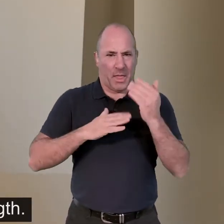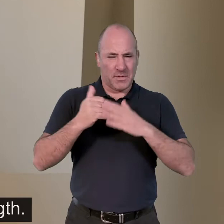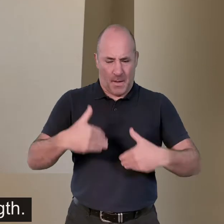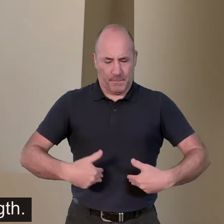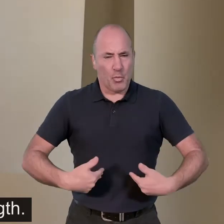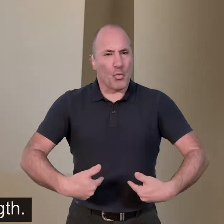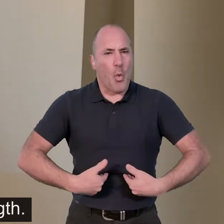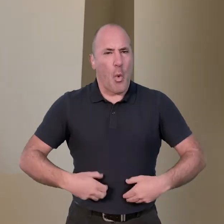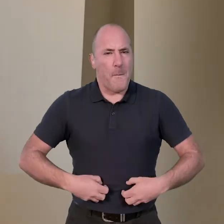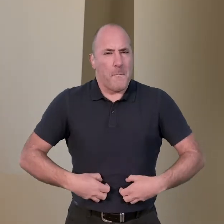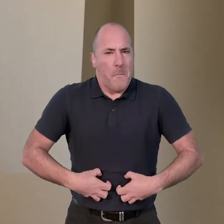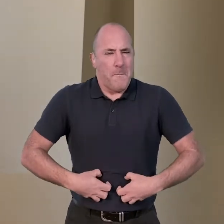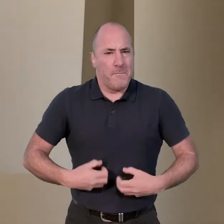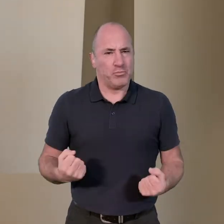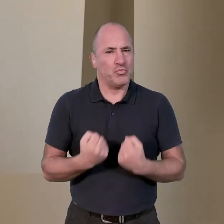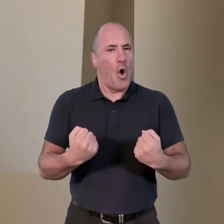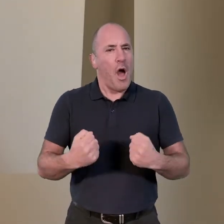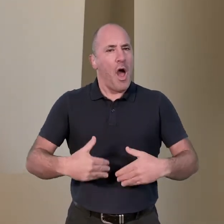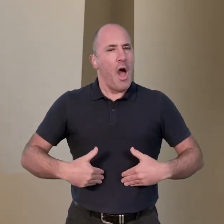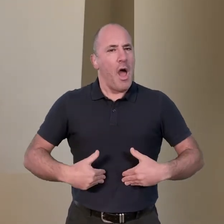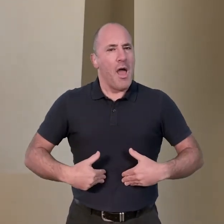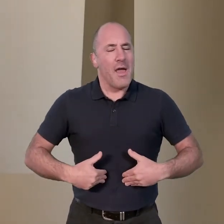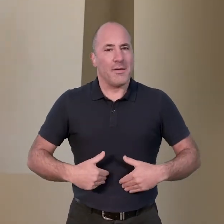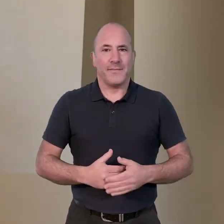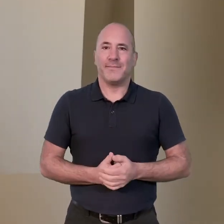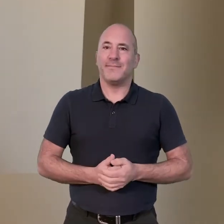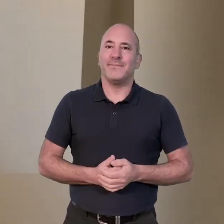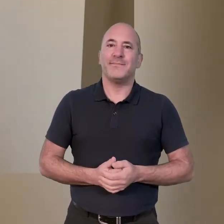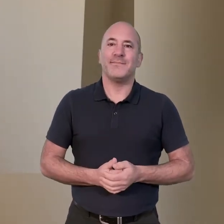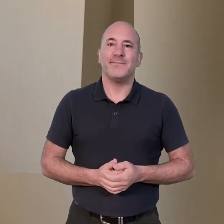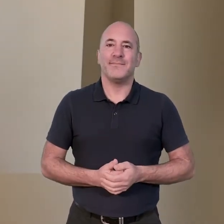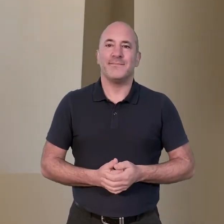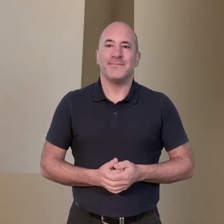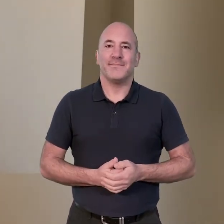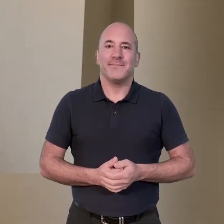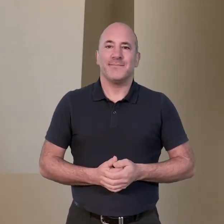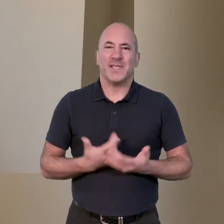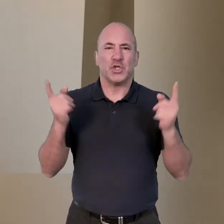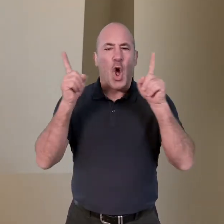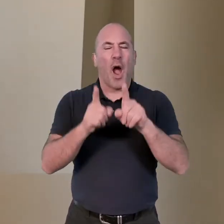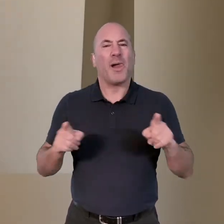up your core strength. Big circles. Let's go.